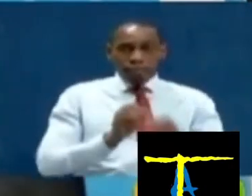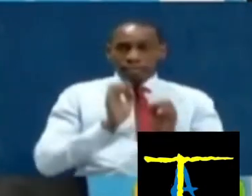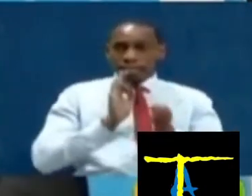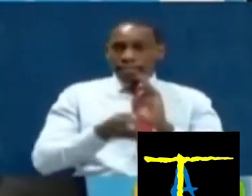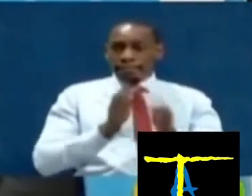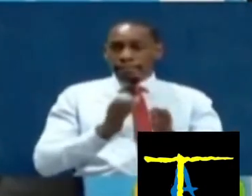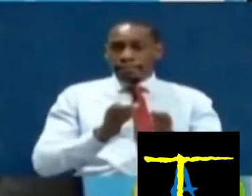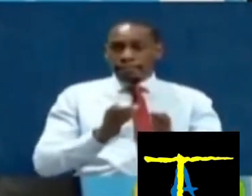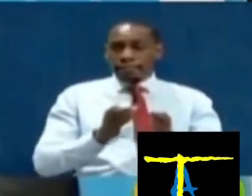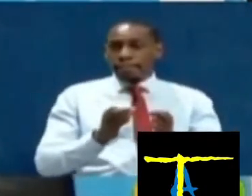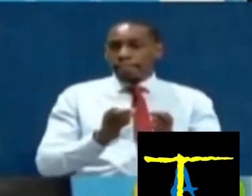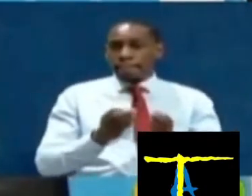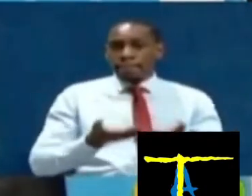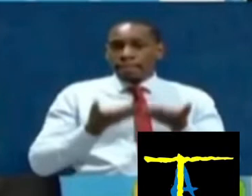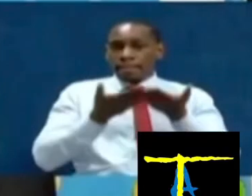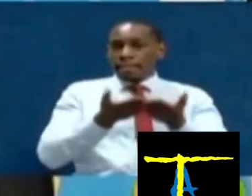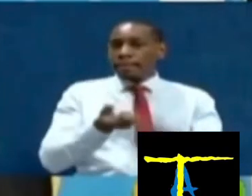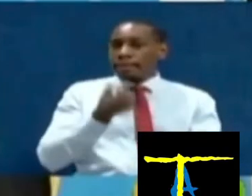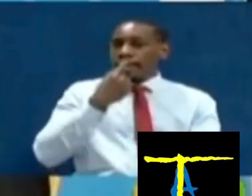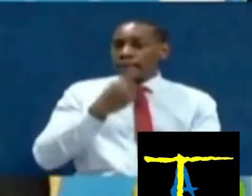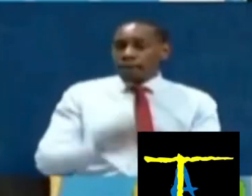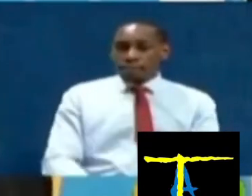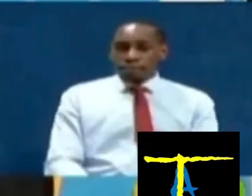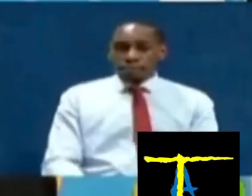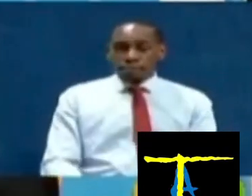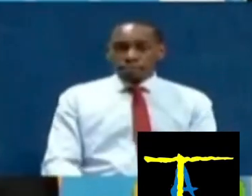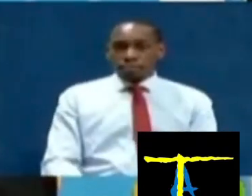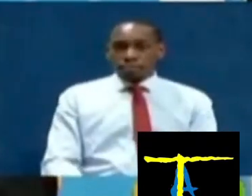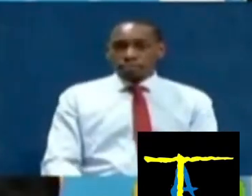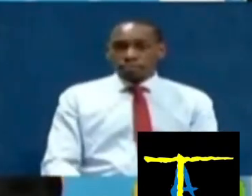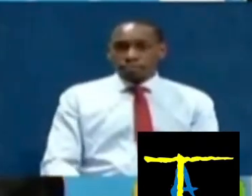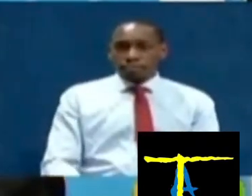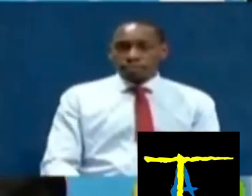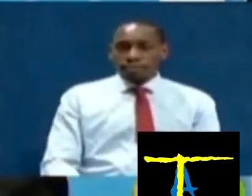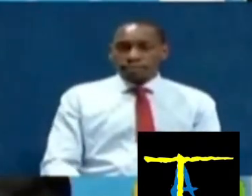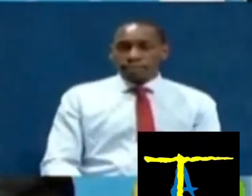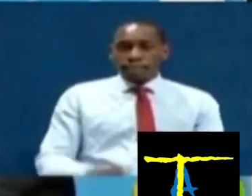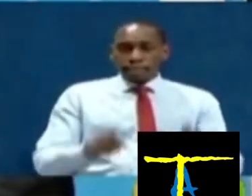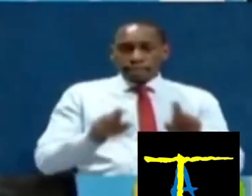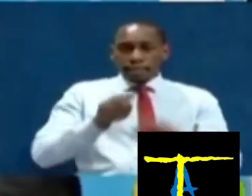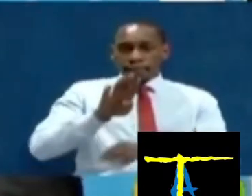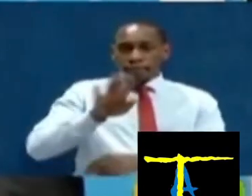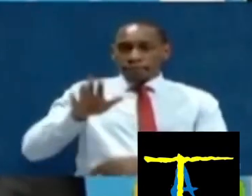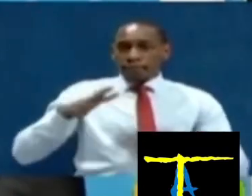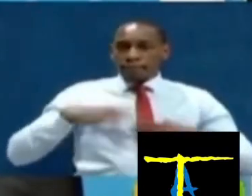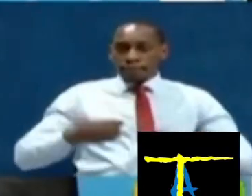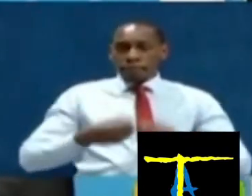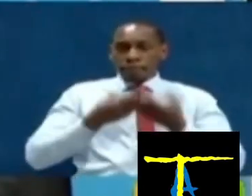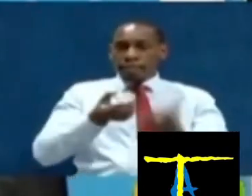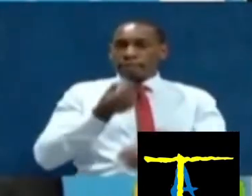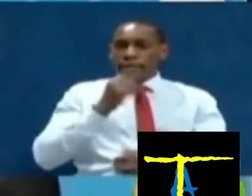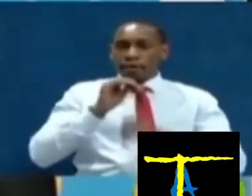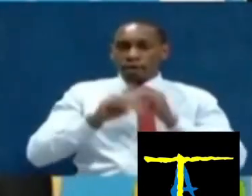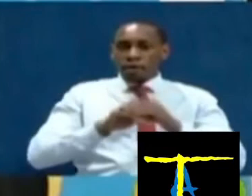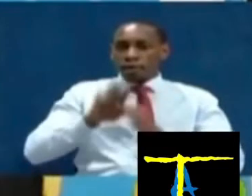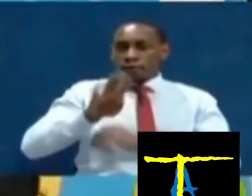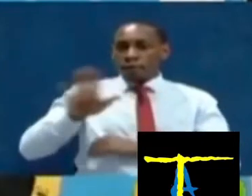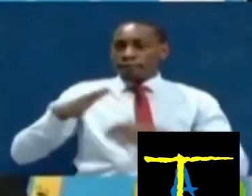given the vaccine. And out of the 45 people who are given the vaccines, all of